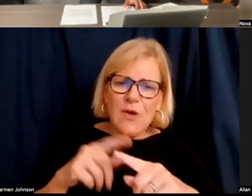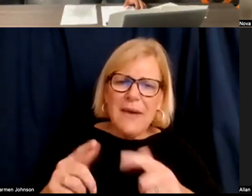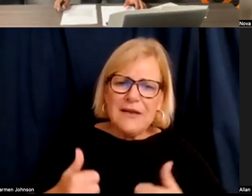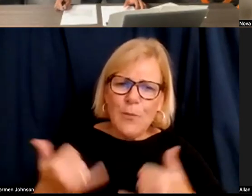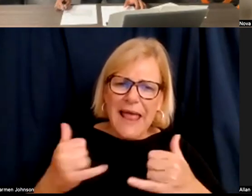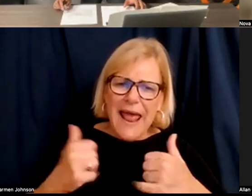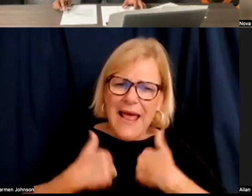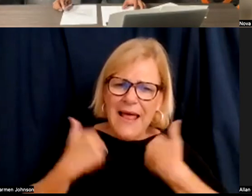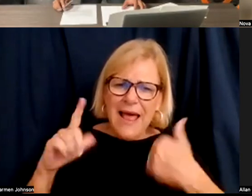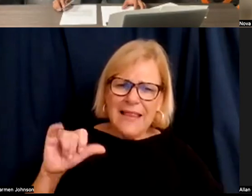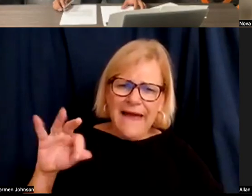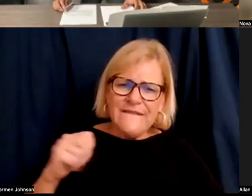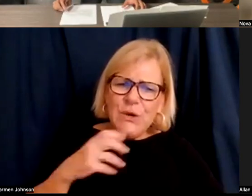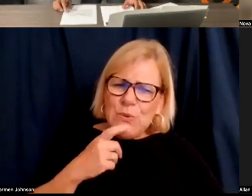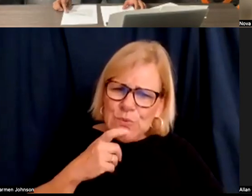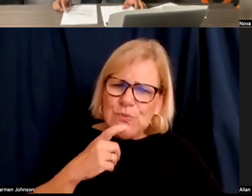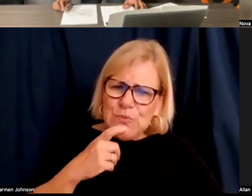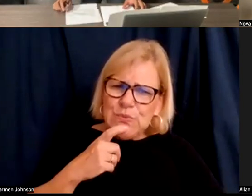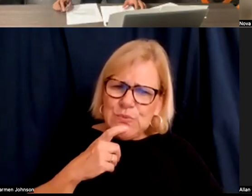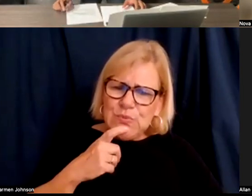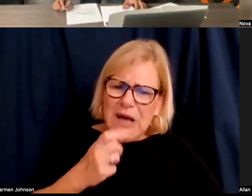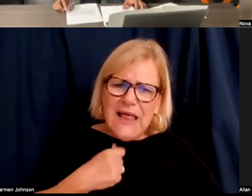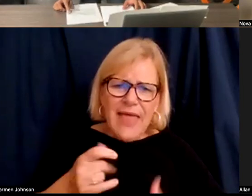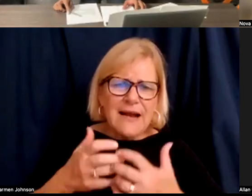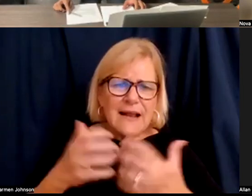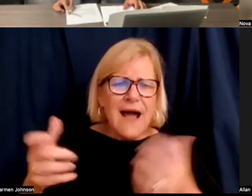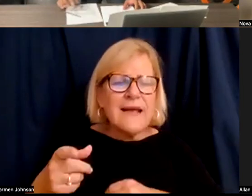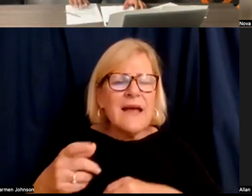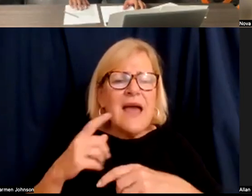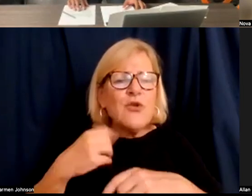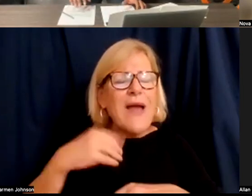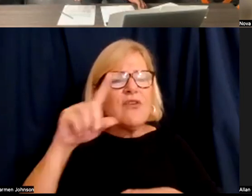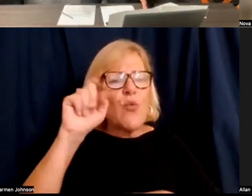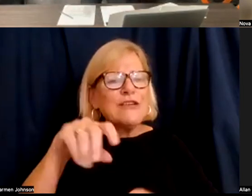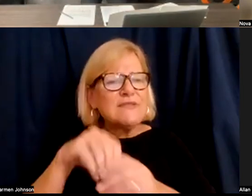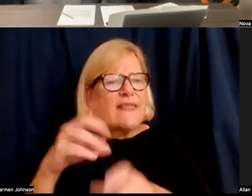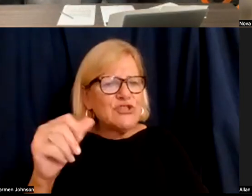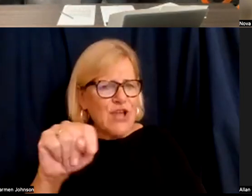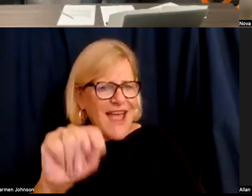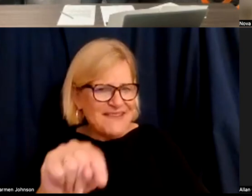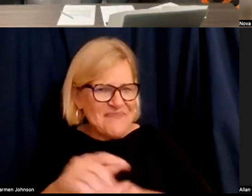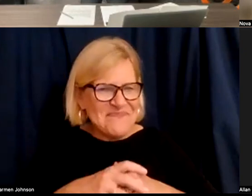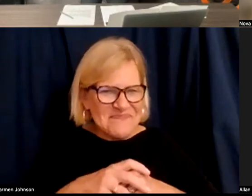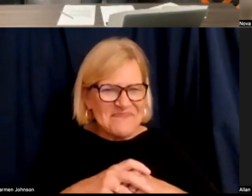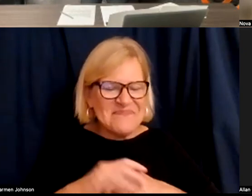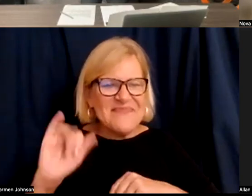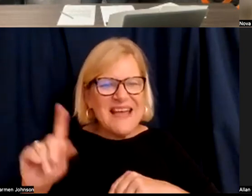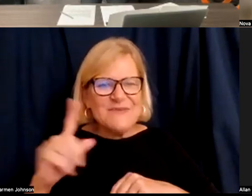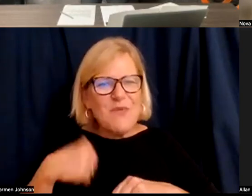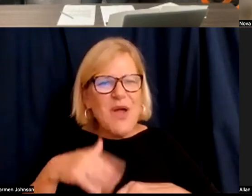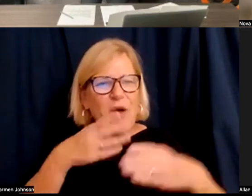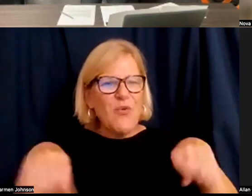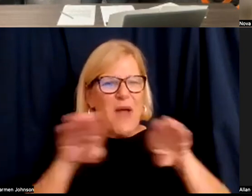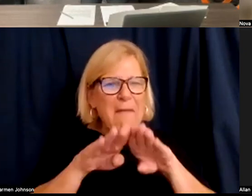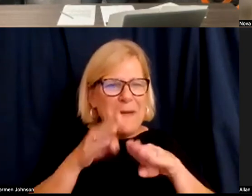life. I love that a lot. I think we have some questions in the chat. That's where we will wrap up